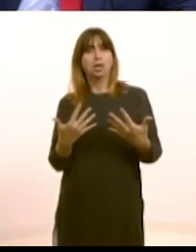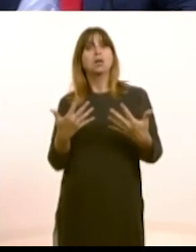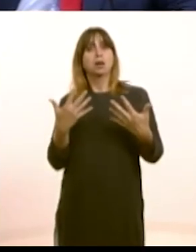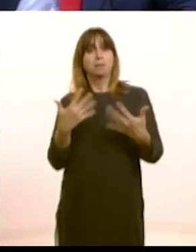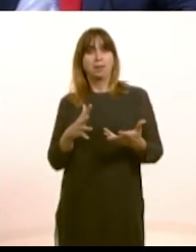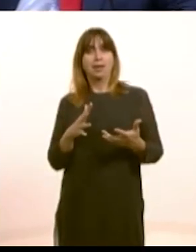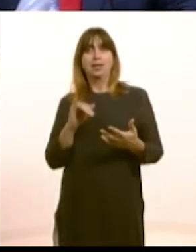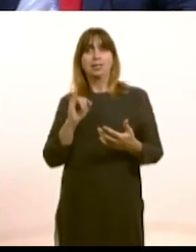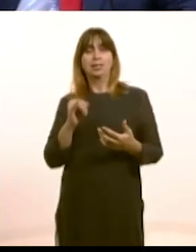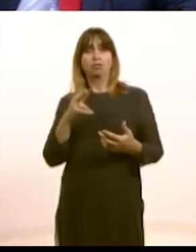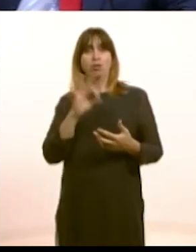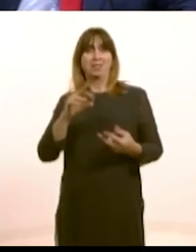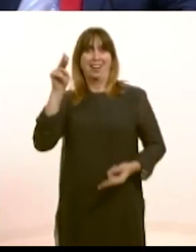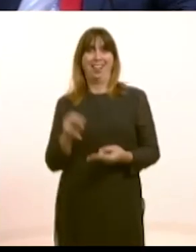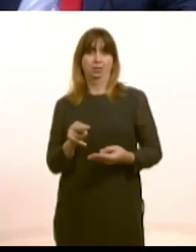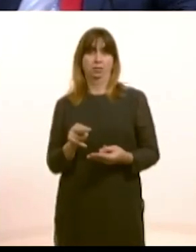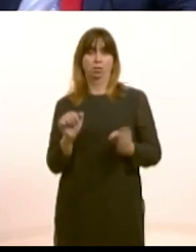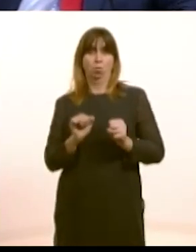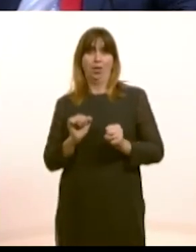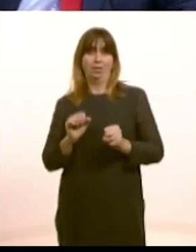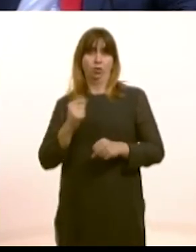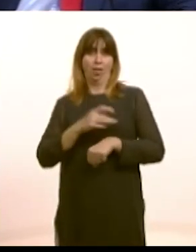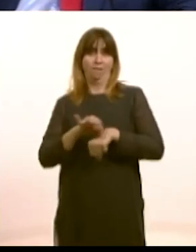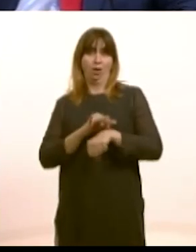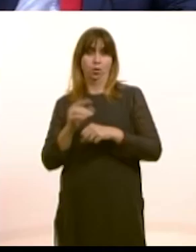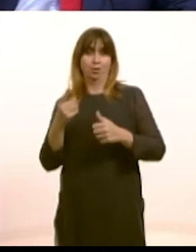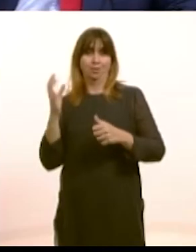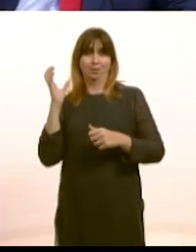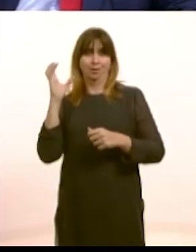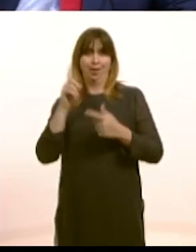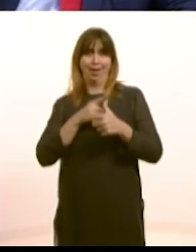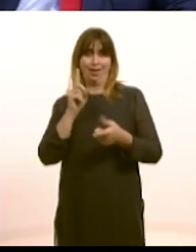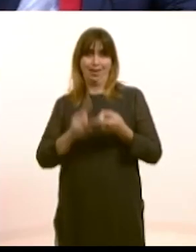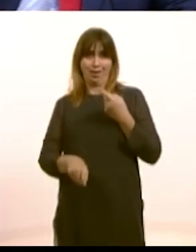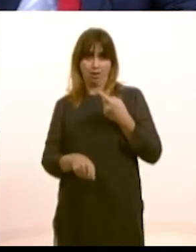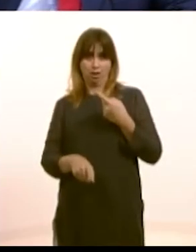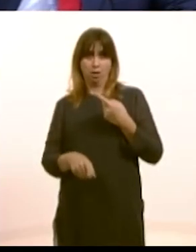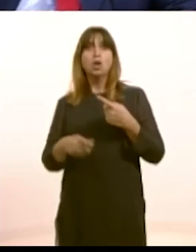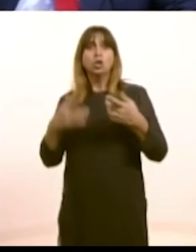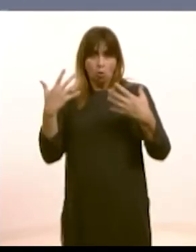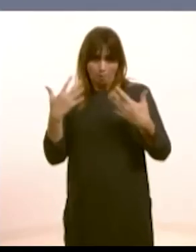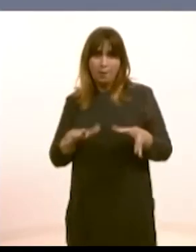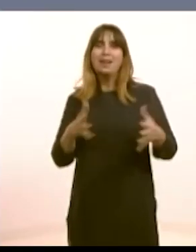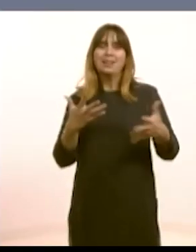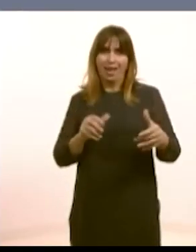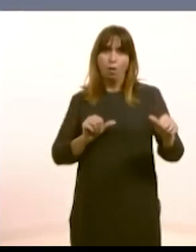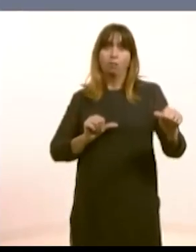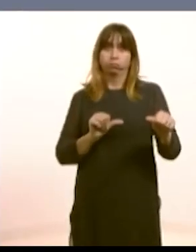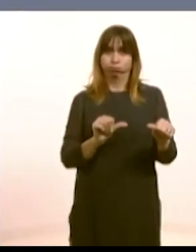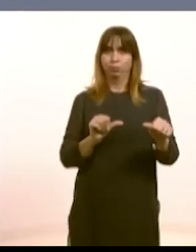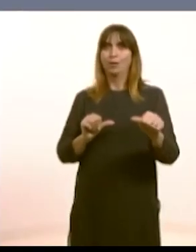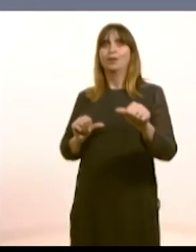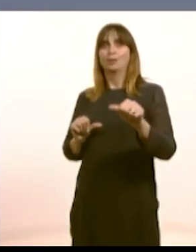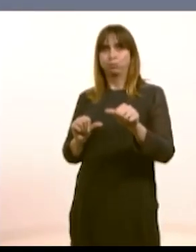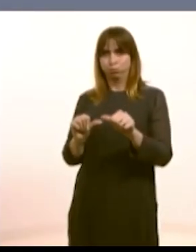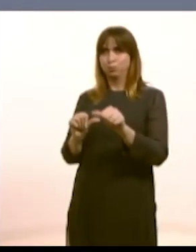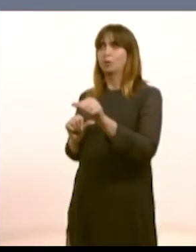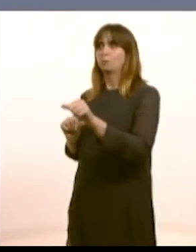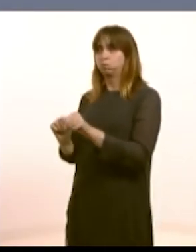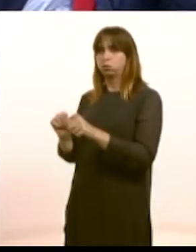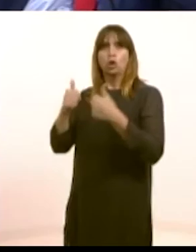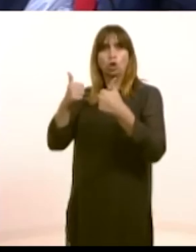reduced by 63% since March of this year. So we are seeing great differences in terms, not just of